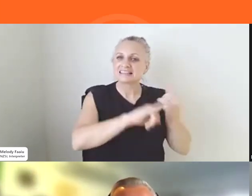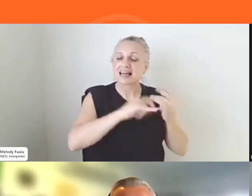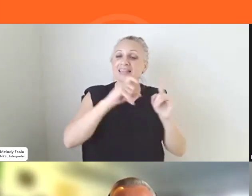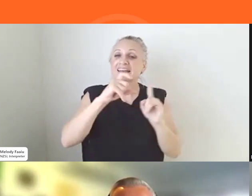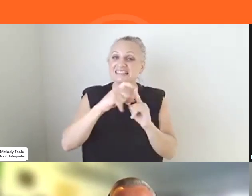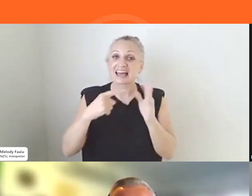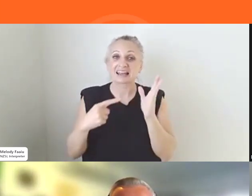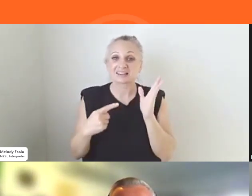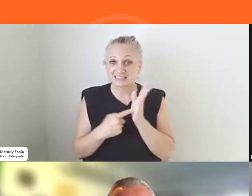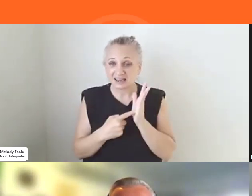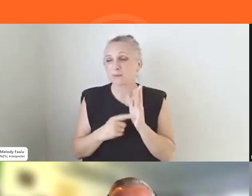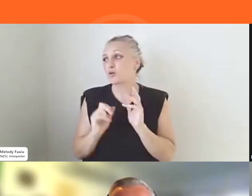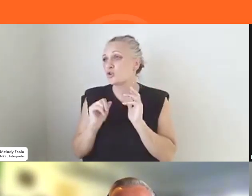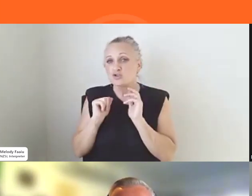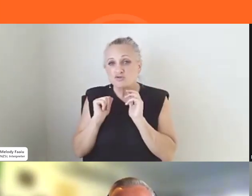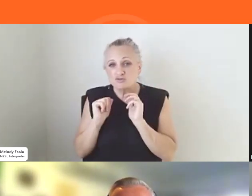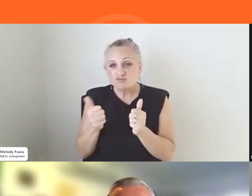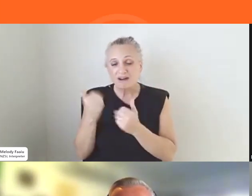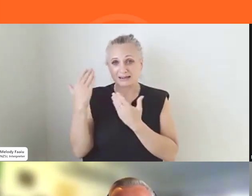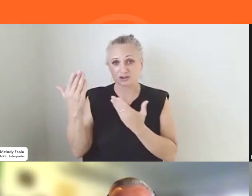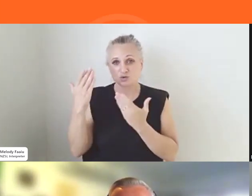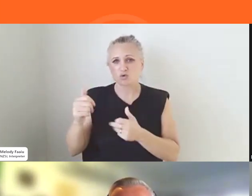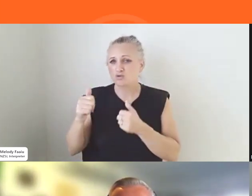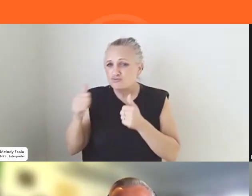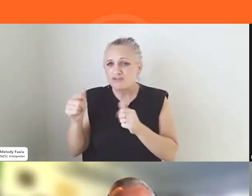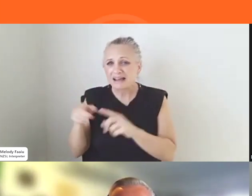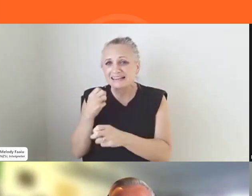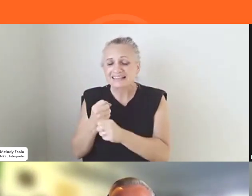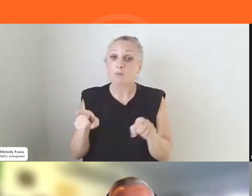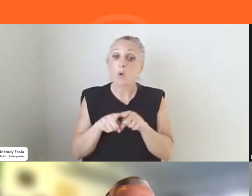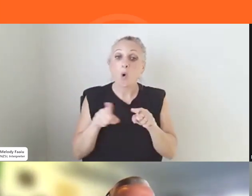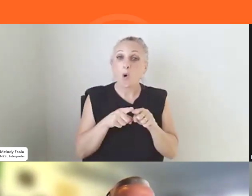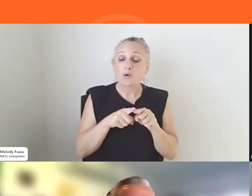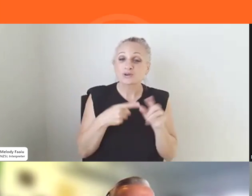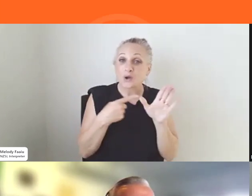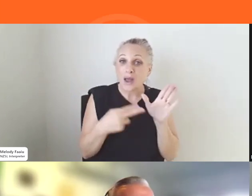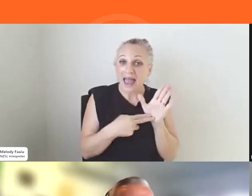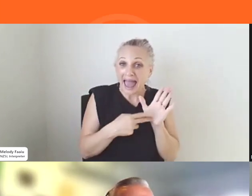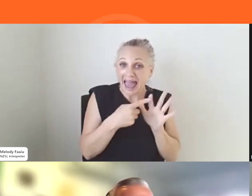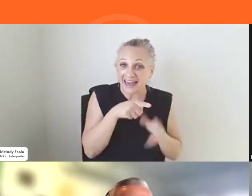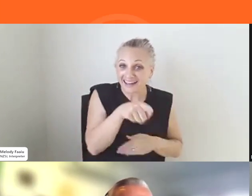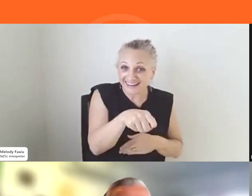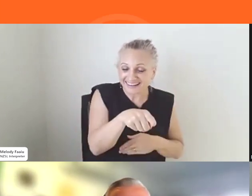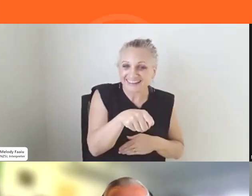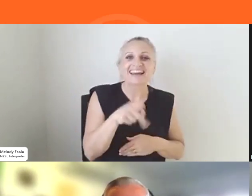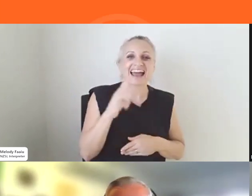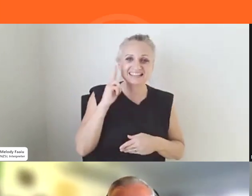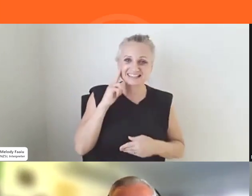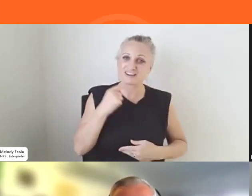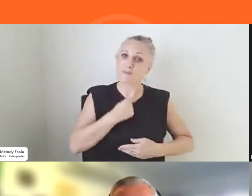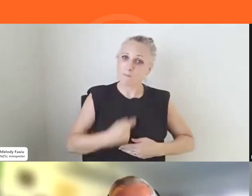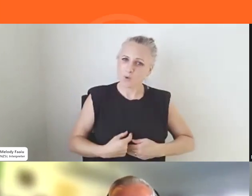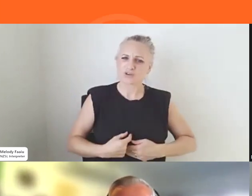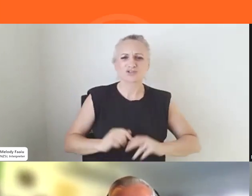insightful examples in their talks earlier, and so did Anne, who spoke about her experience as a deaf person in the panel 2 Q&A.